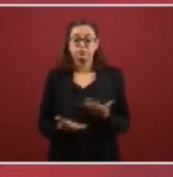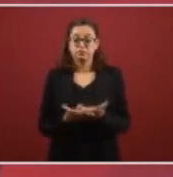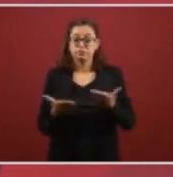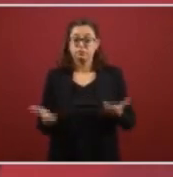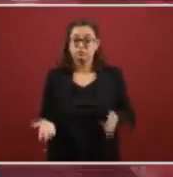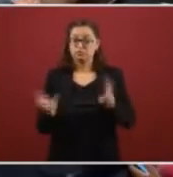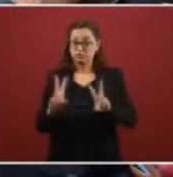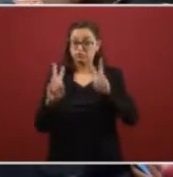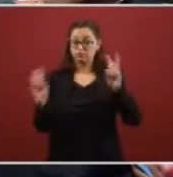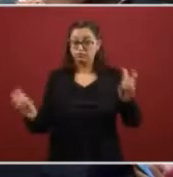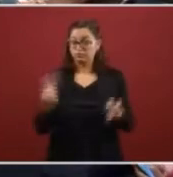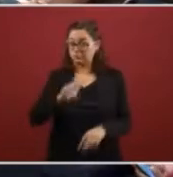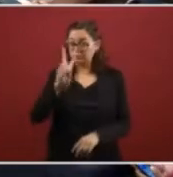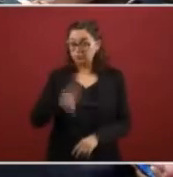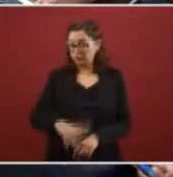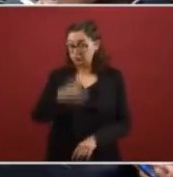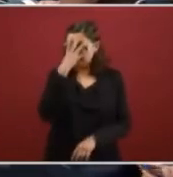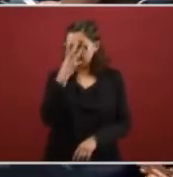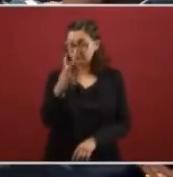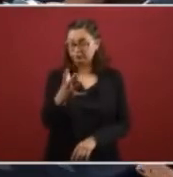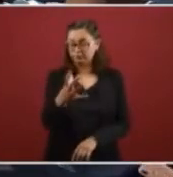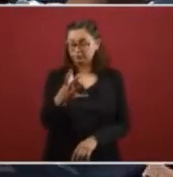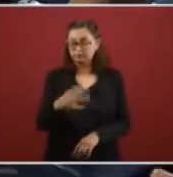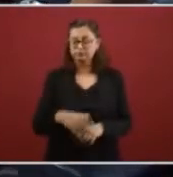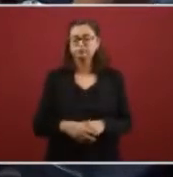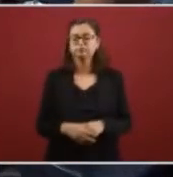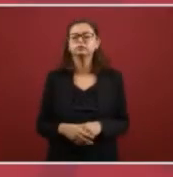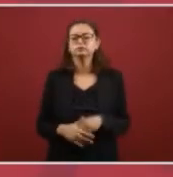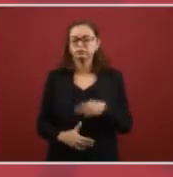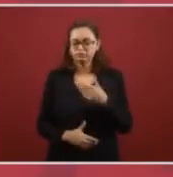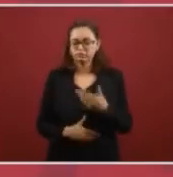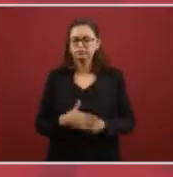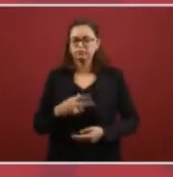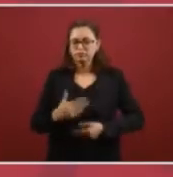This is a very serious matter.